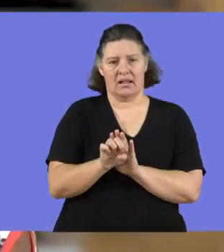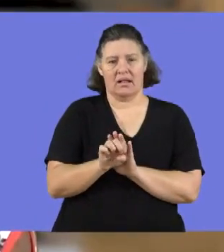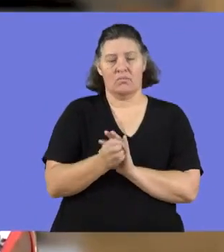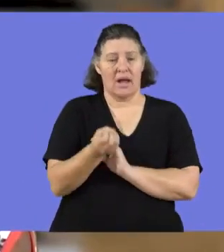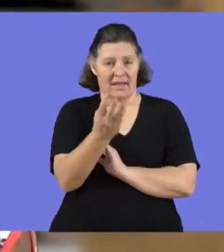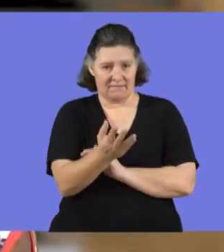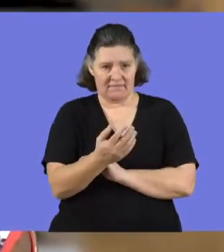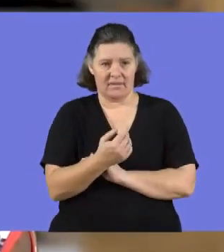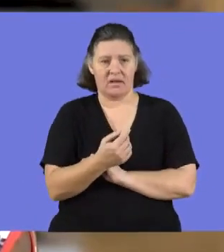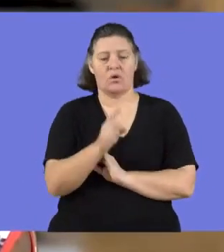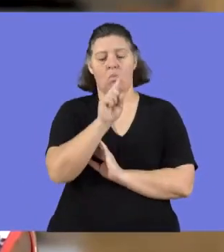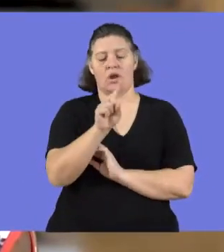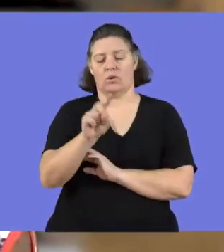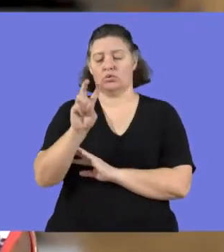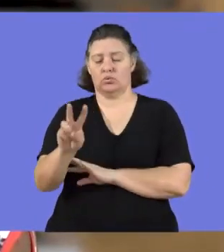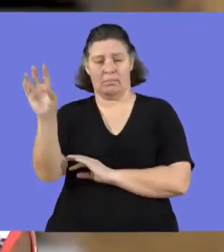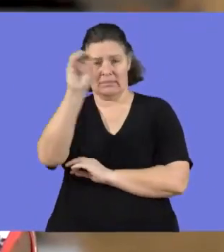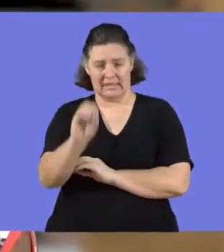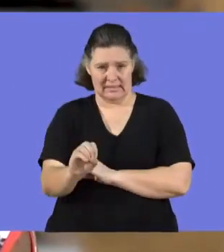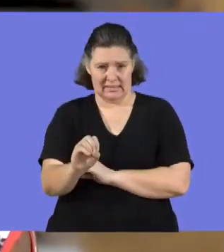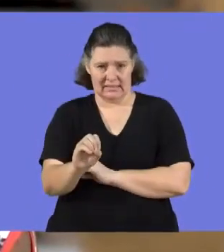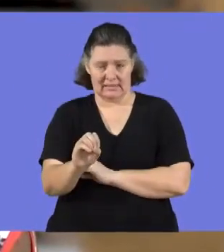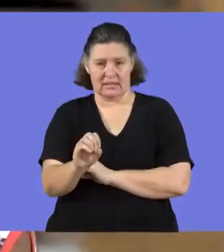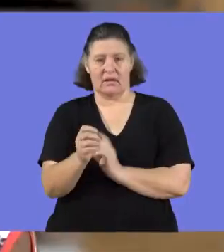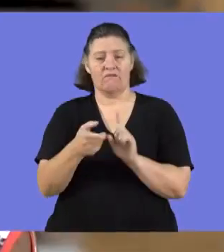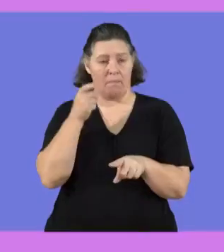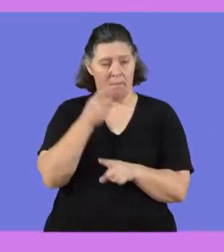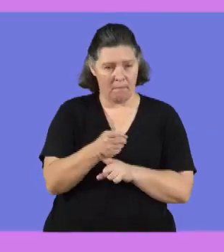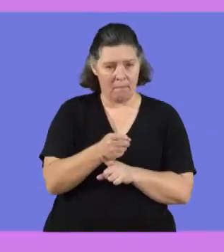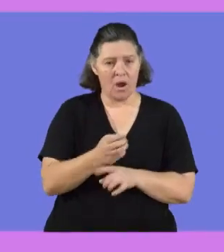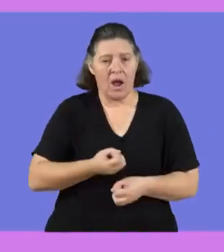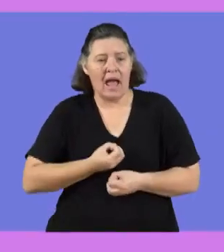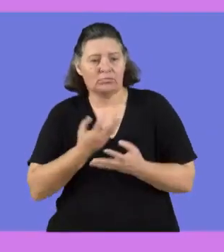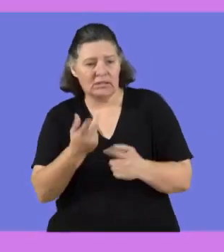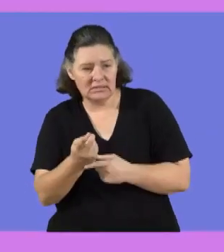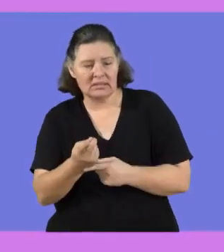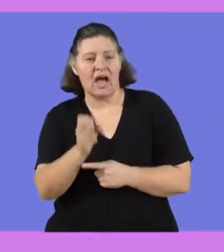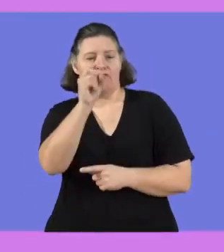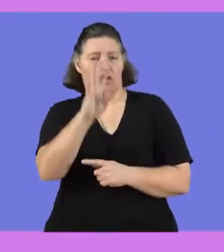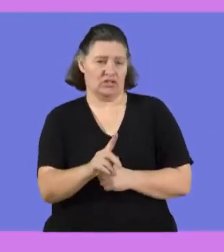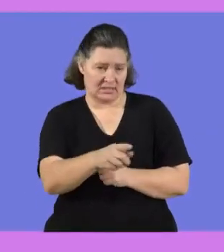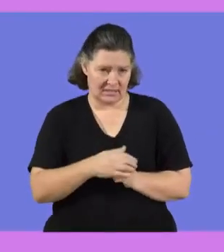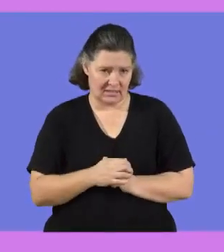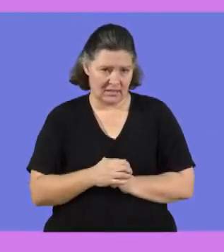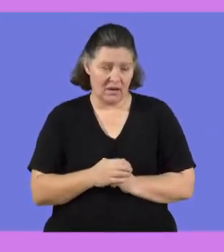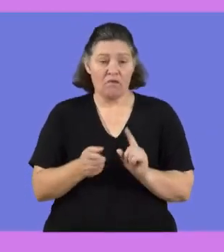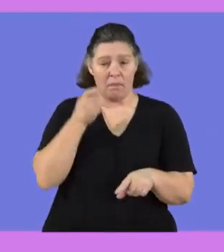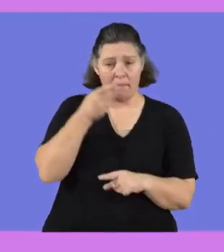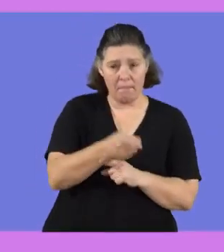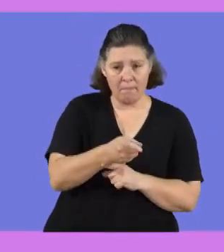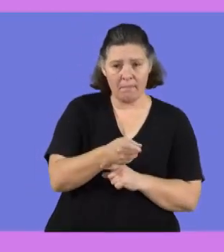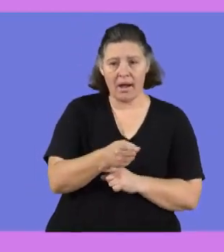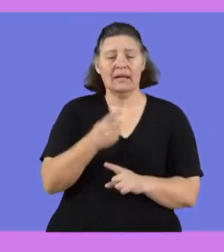100%, which like for example, in this example that I gave you, it's 112%. And then from there,